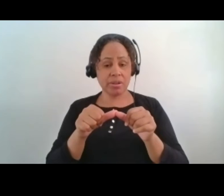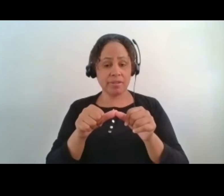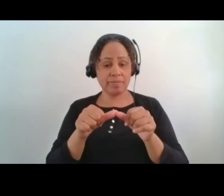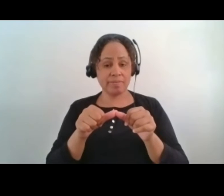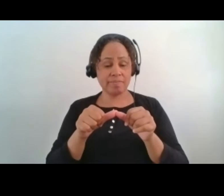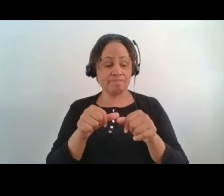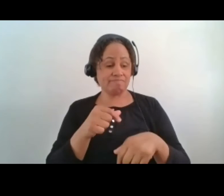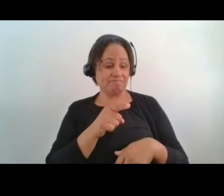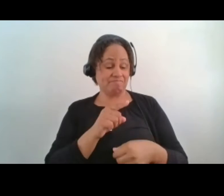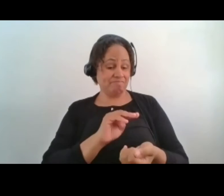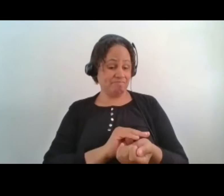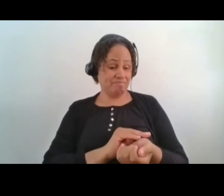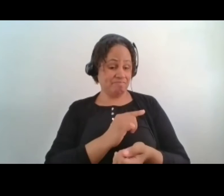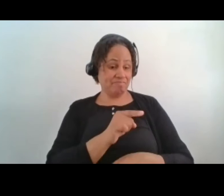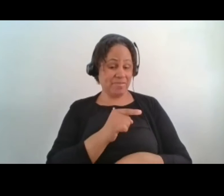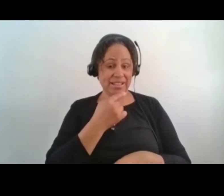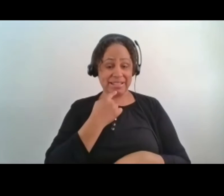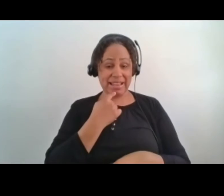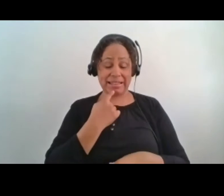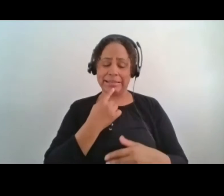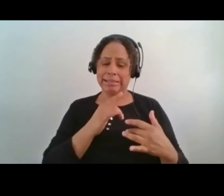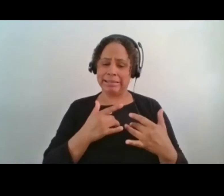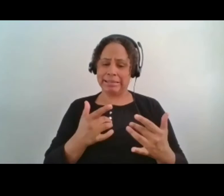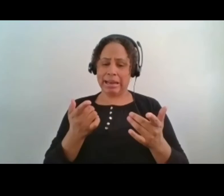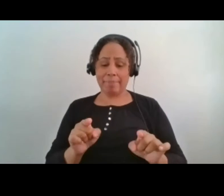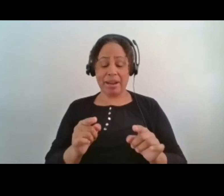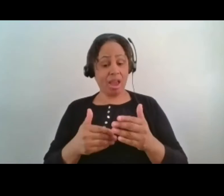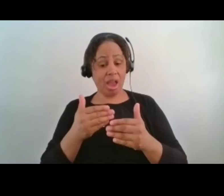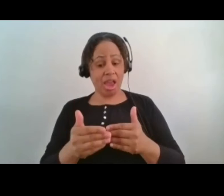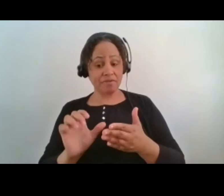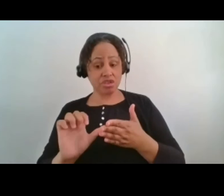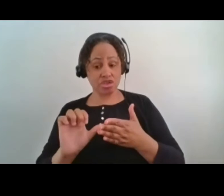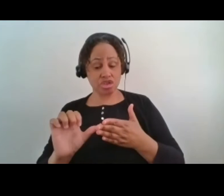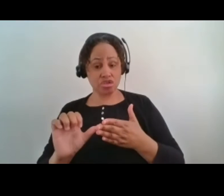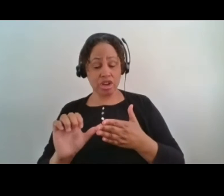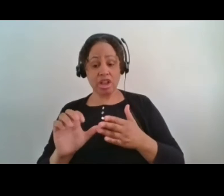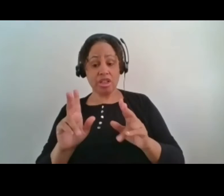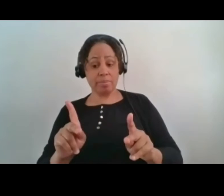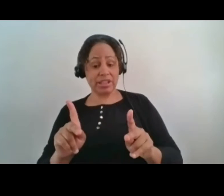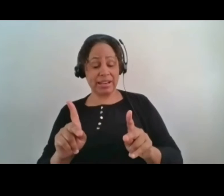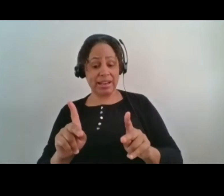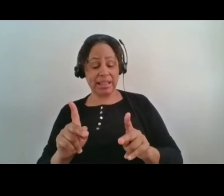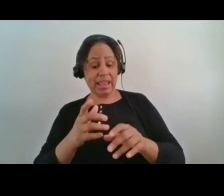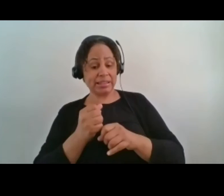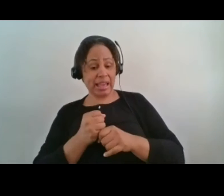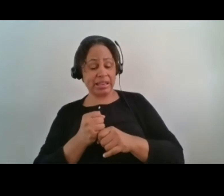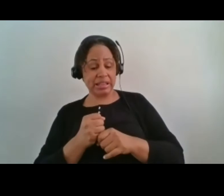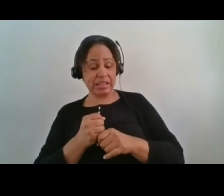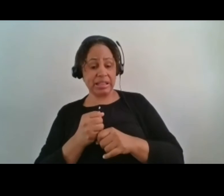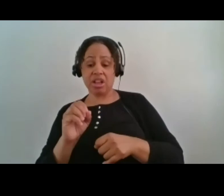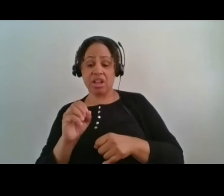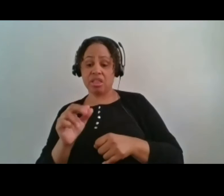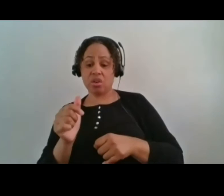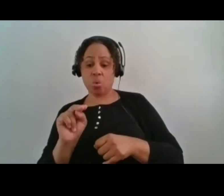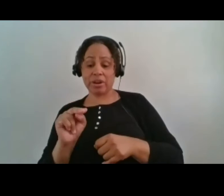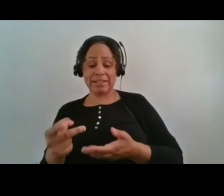usually the recipient is the one who walks first, right, after the surgery. And I made it a point that, no, I'm going to be the one that walks first. And so I